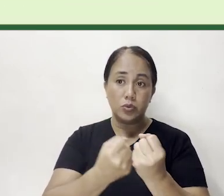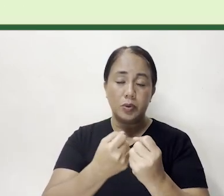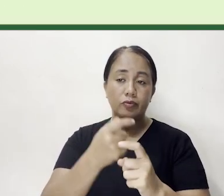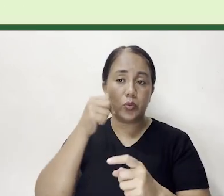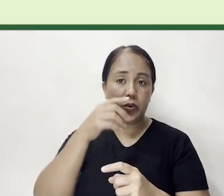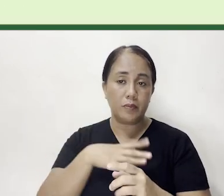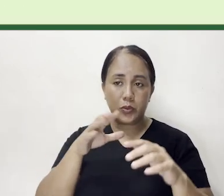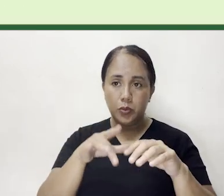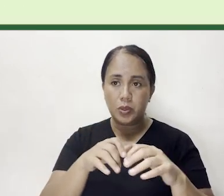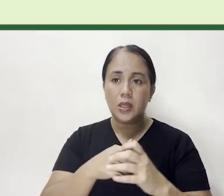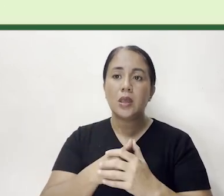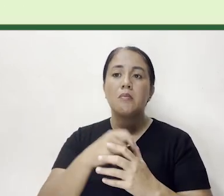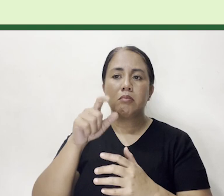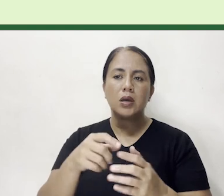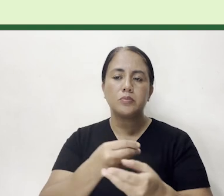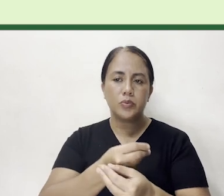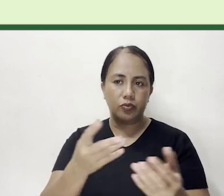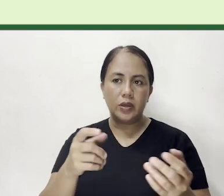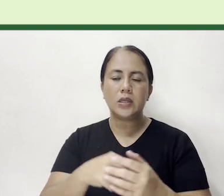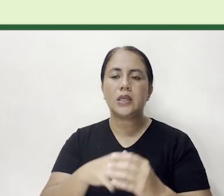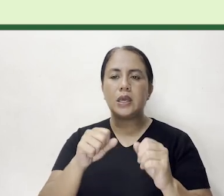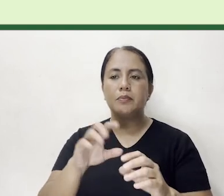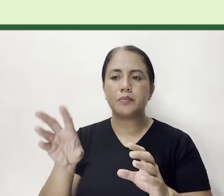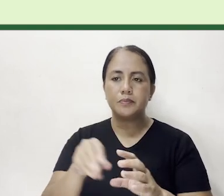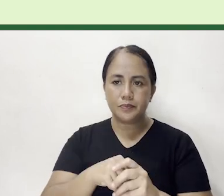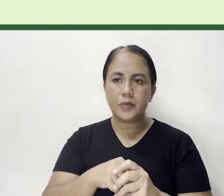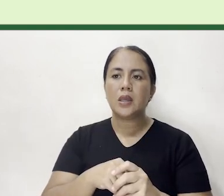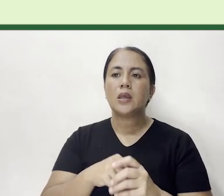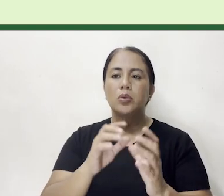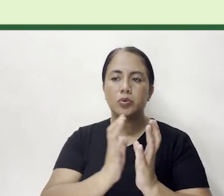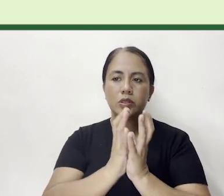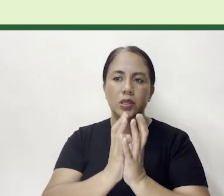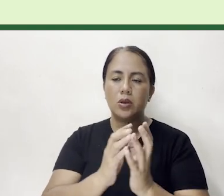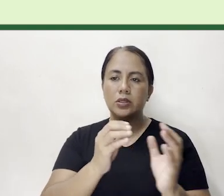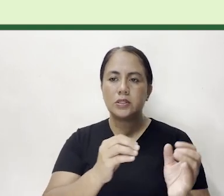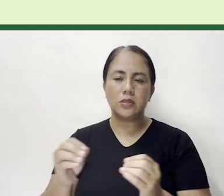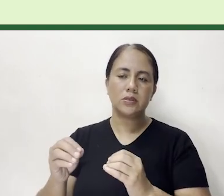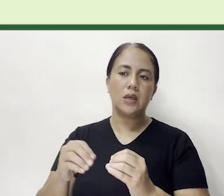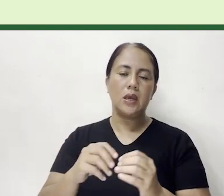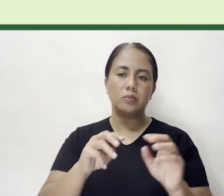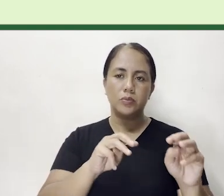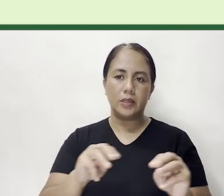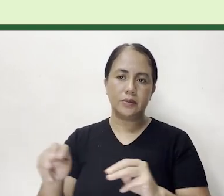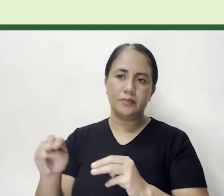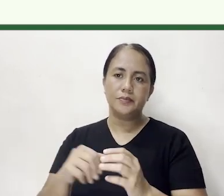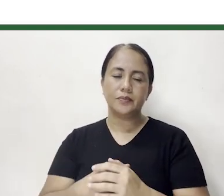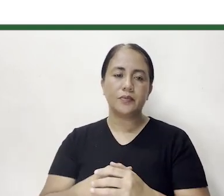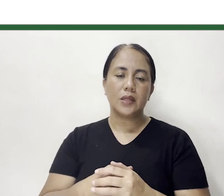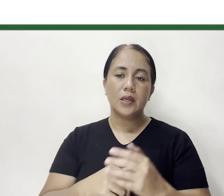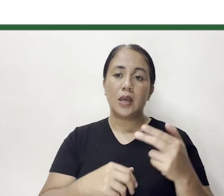Childcare support for women with disabilities must be provided so they can participate in community organizing